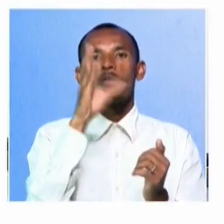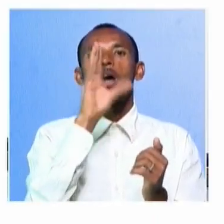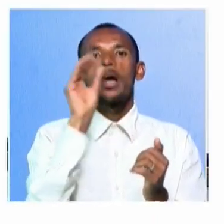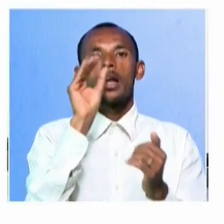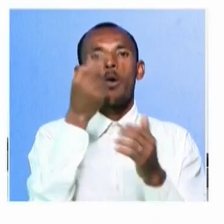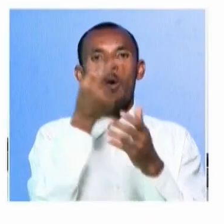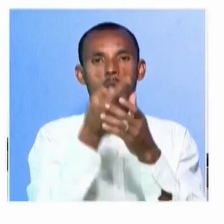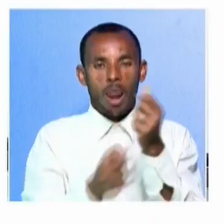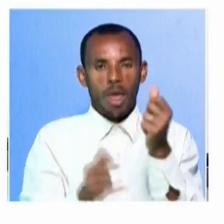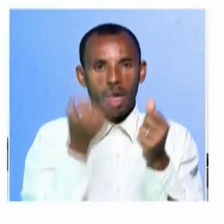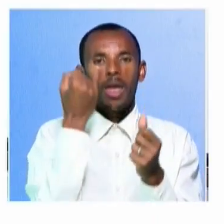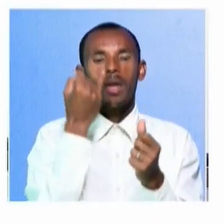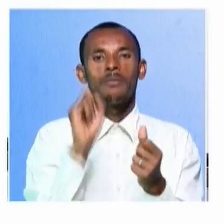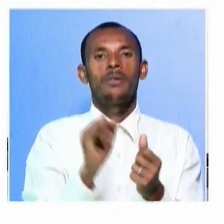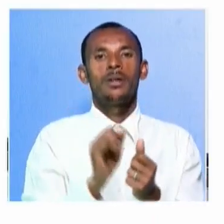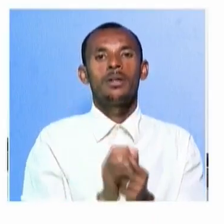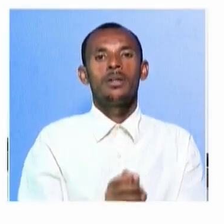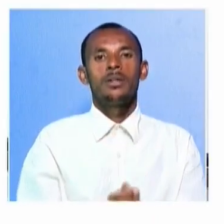only